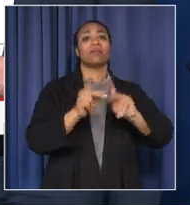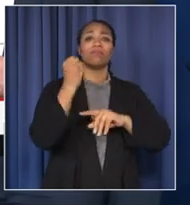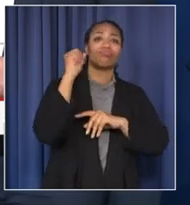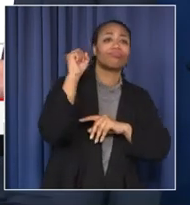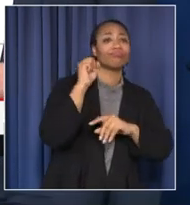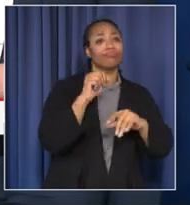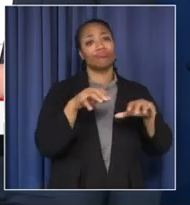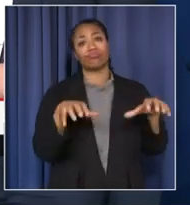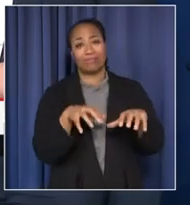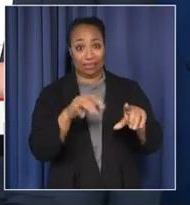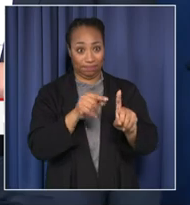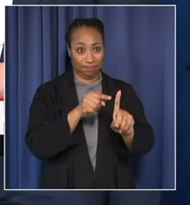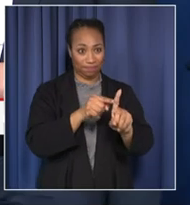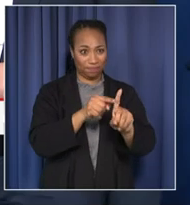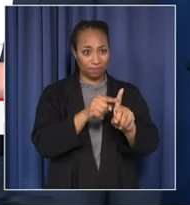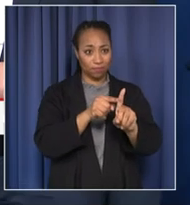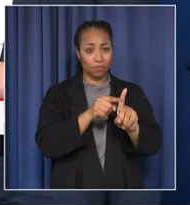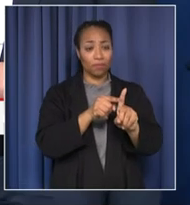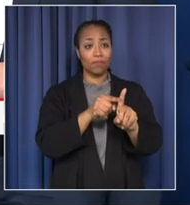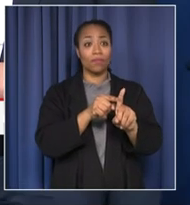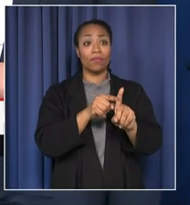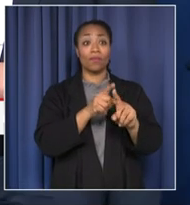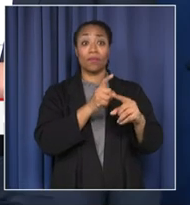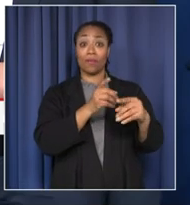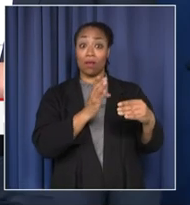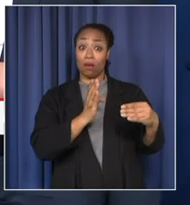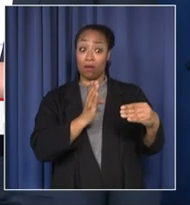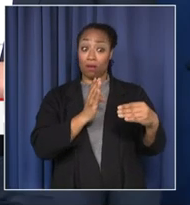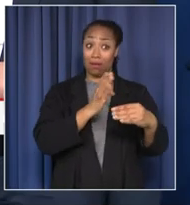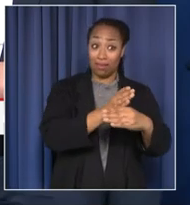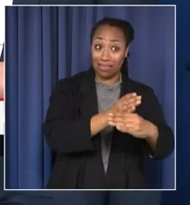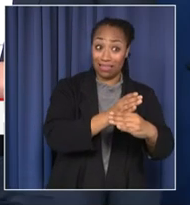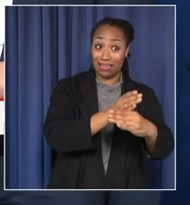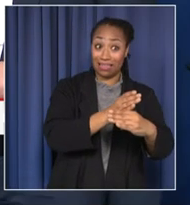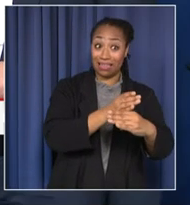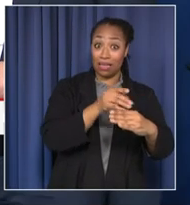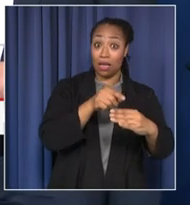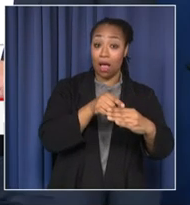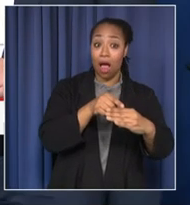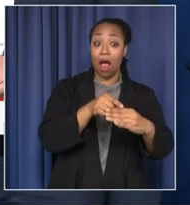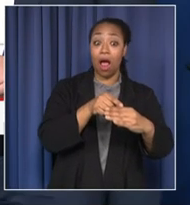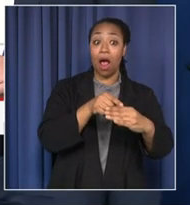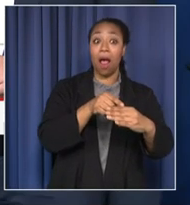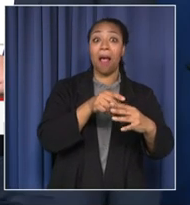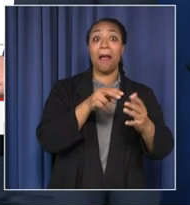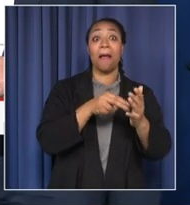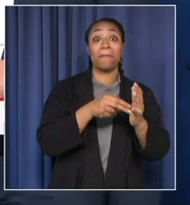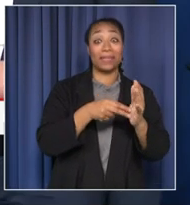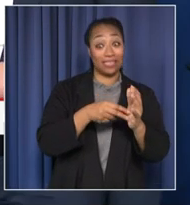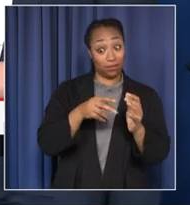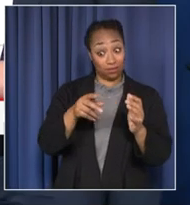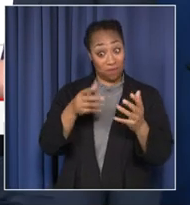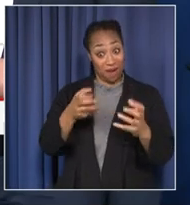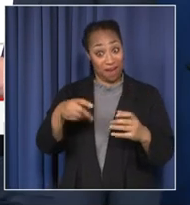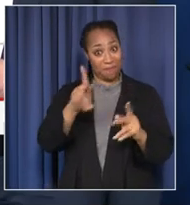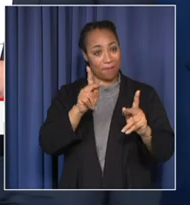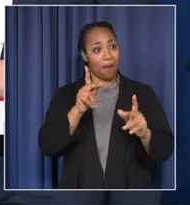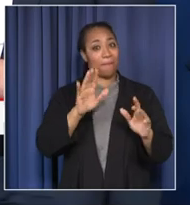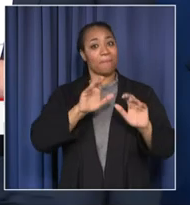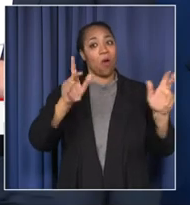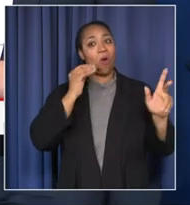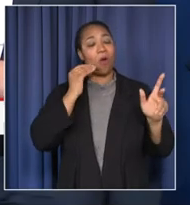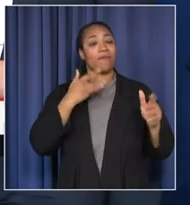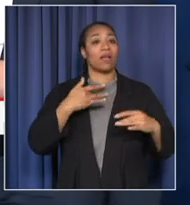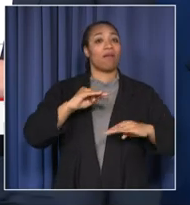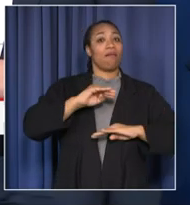So we had a ban on, we continue to have a ban on locally supported abortion. We've had a ban